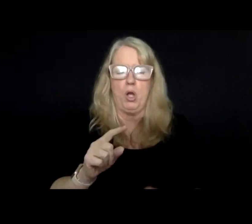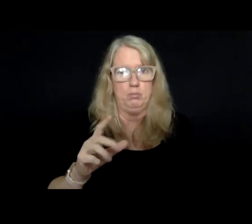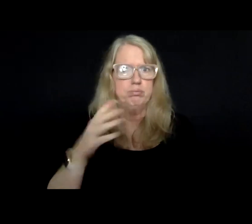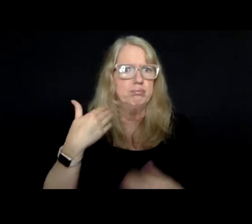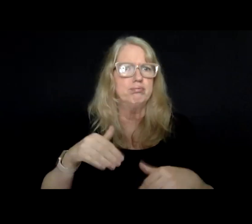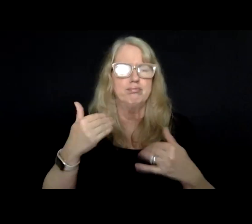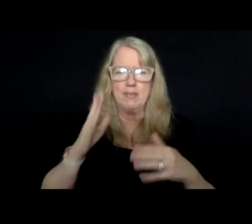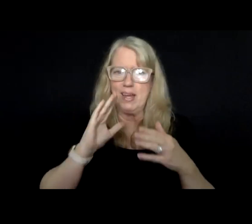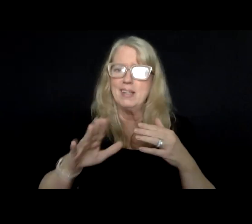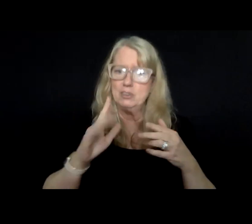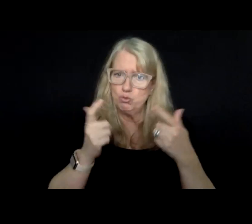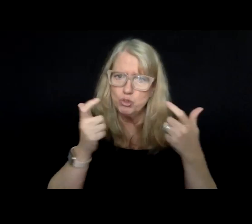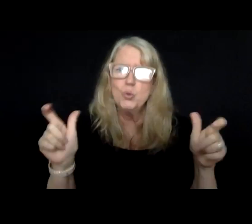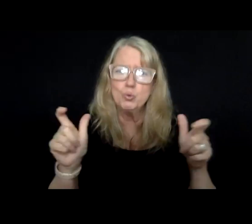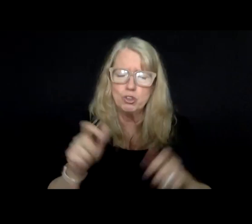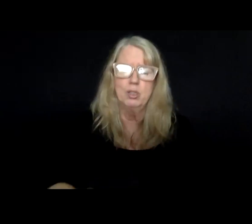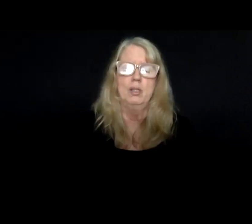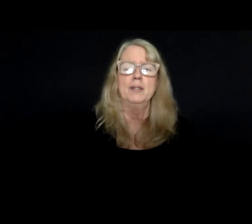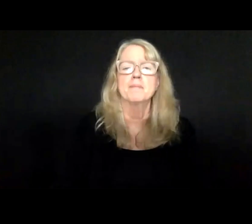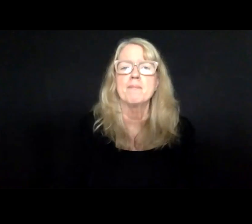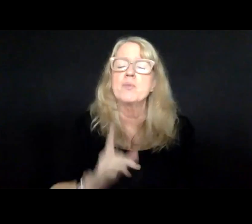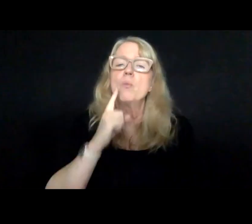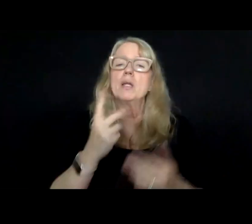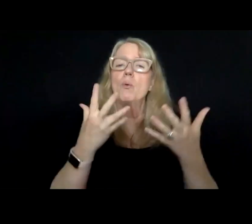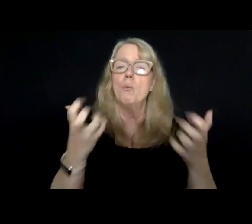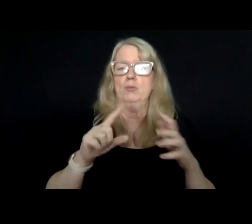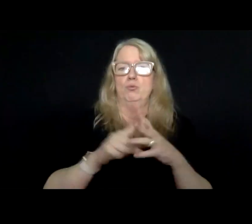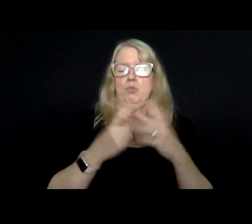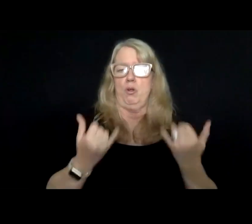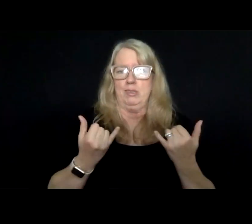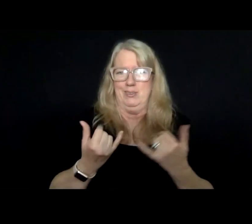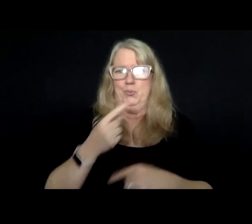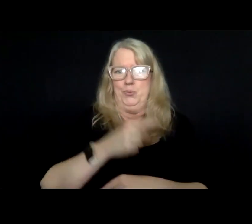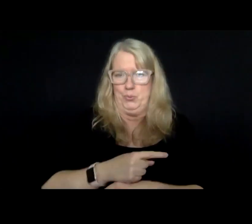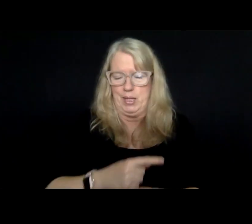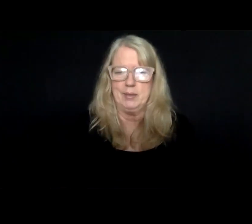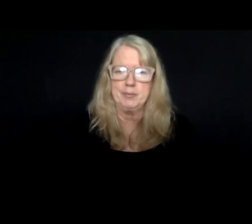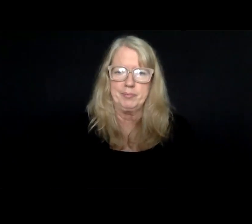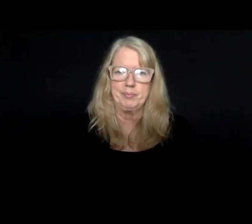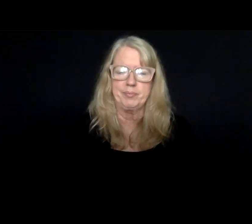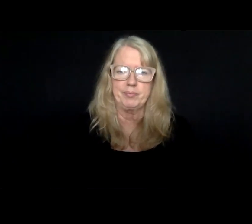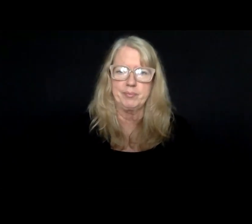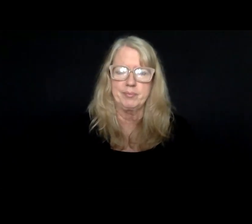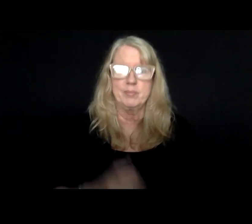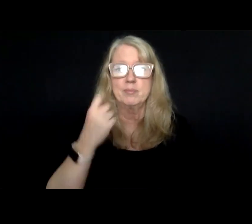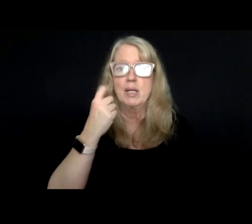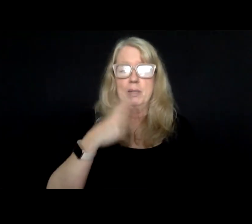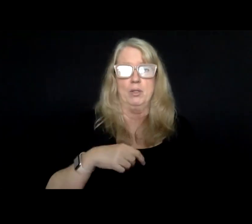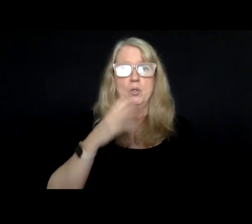huge. The one thing I want to say in starting this out today is that there's